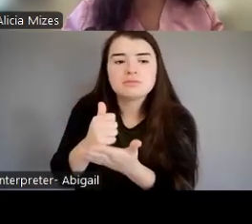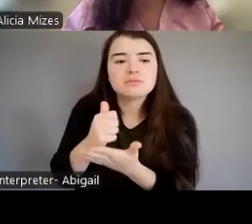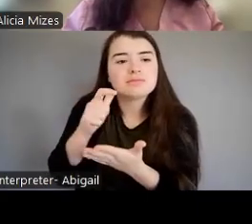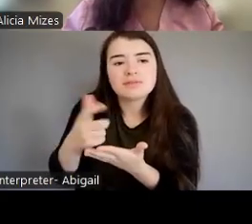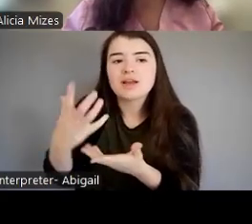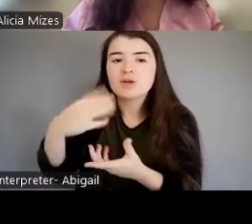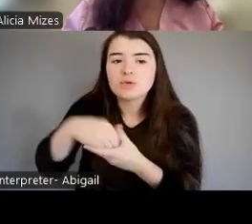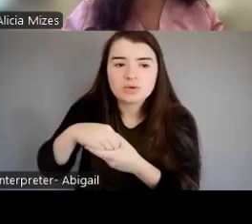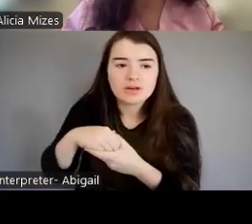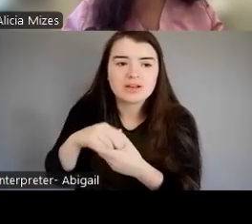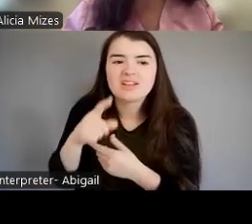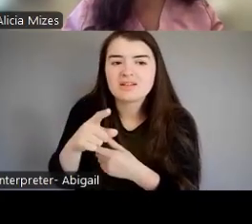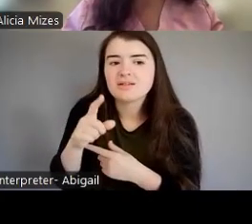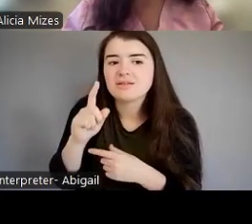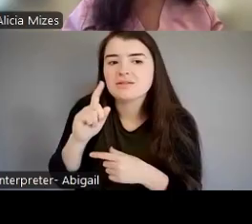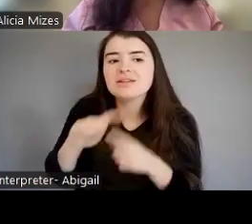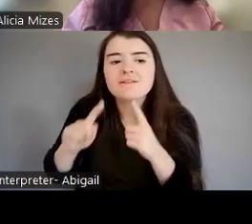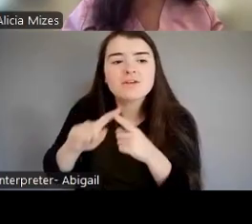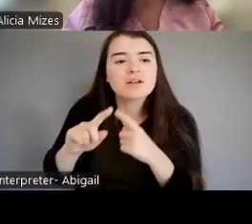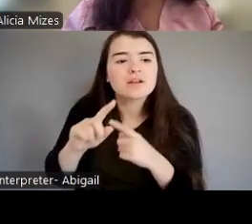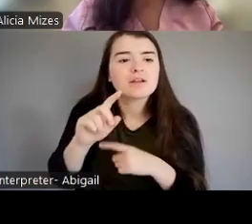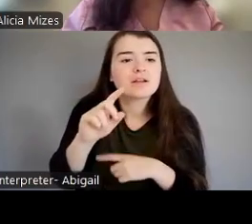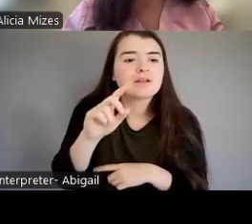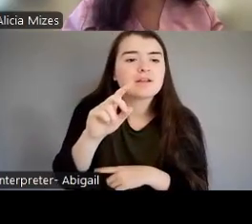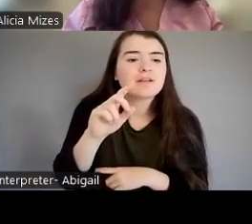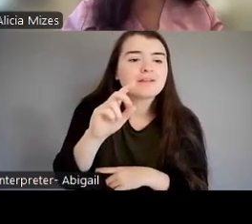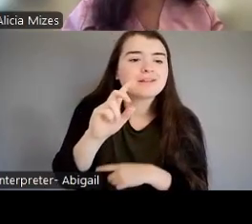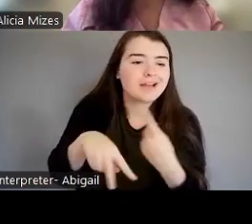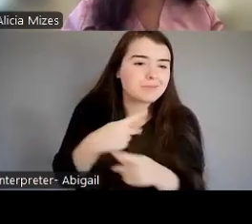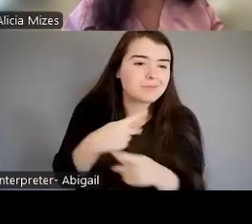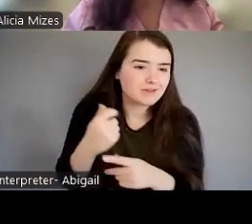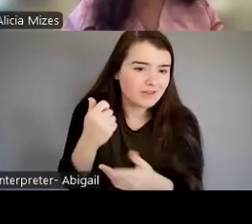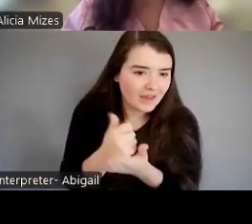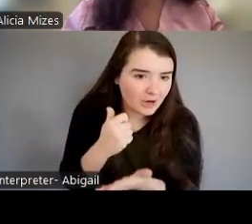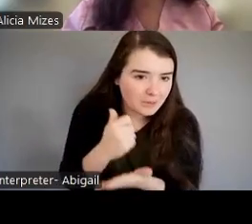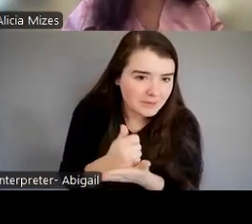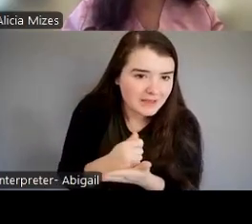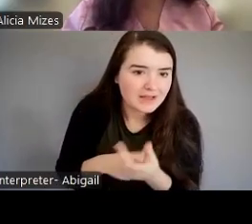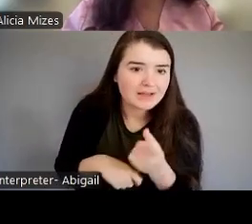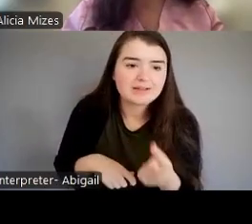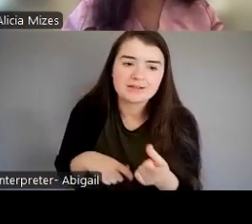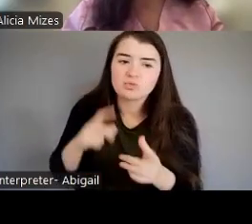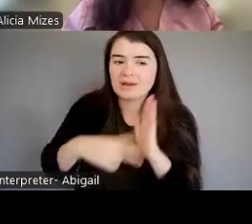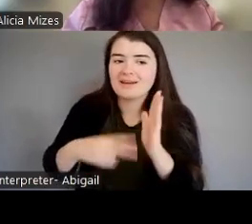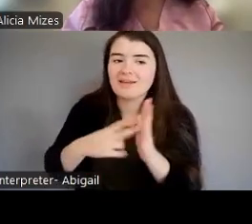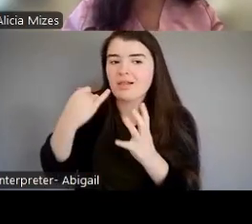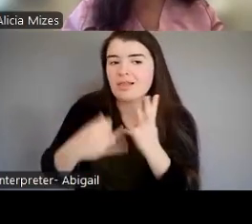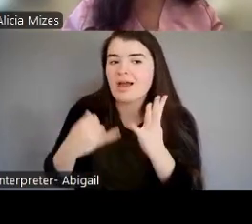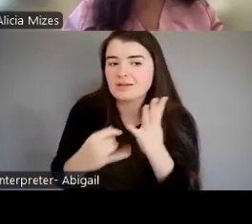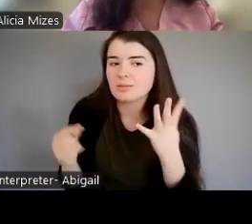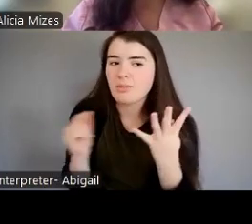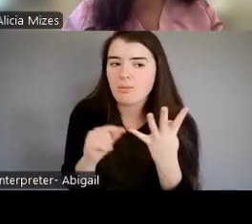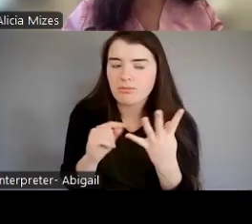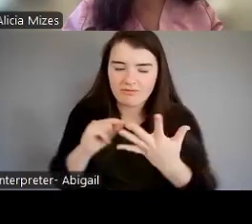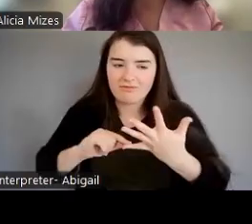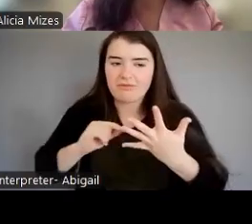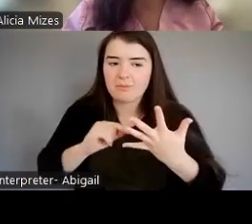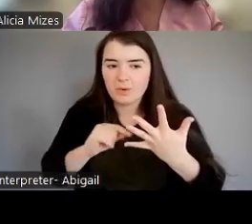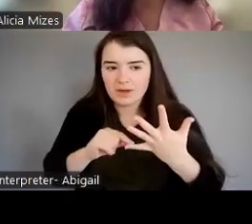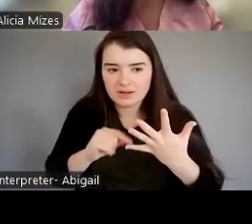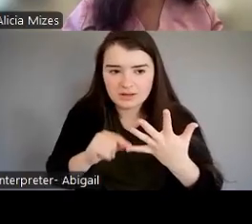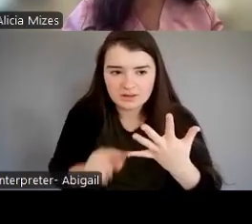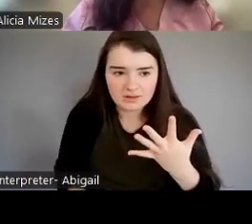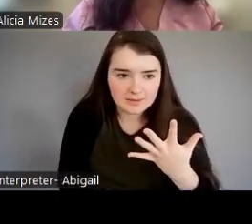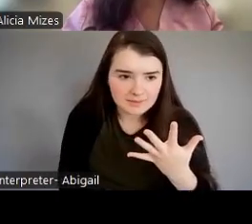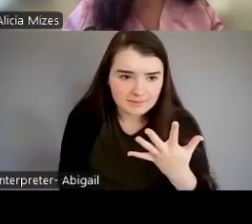inhibitor and MEK inhibitor therapy, like dabrafenib and trametinib, your immunotherapy with the anti-PD-1s or PD-L1s,